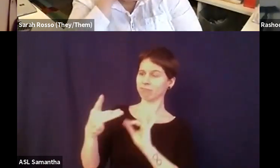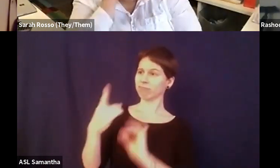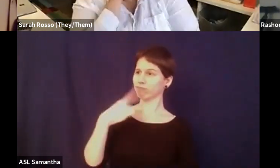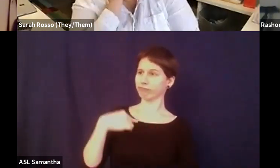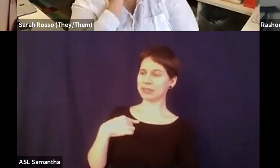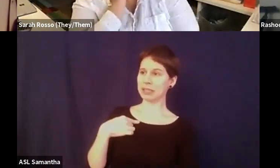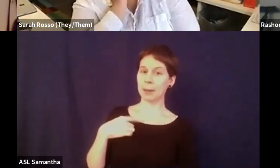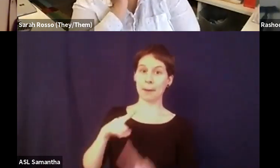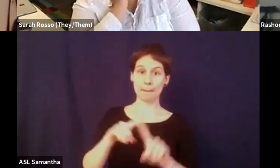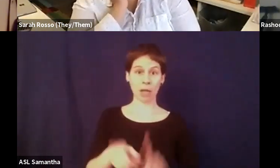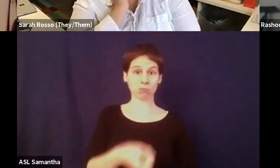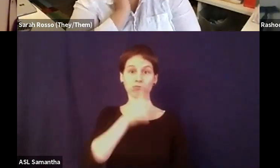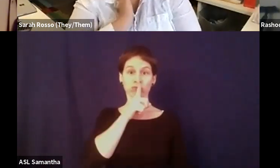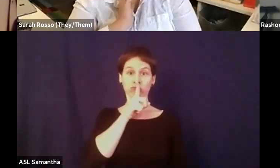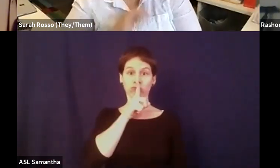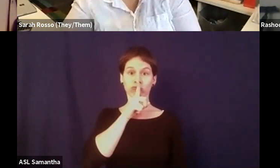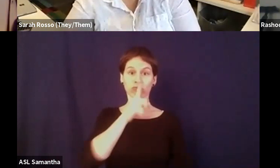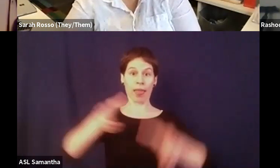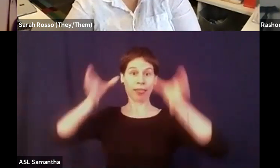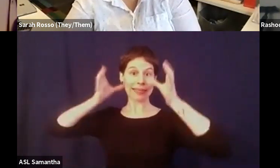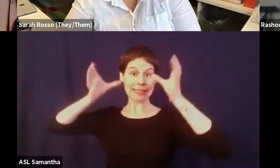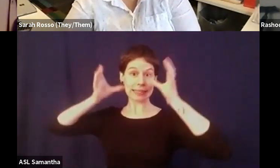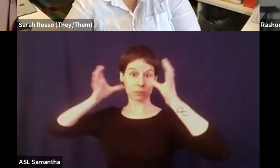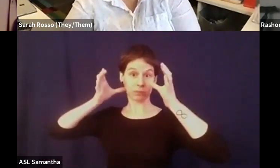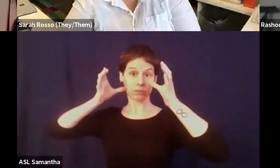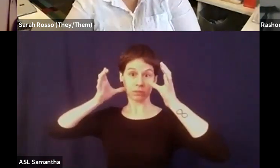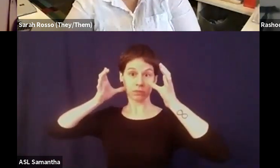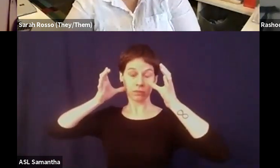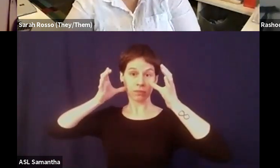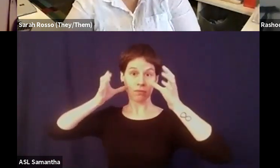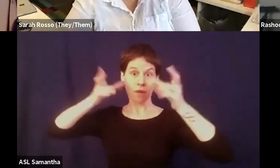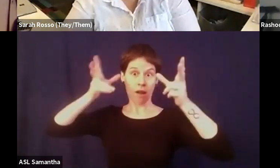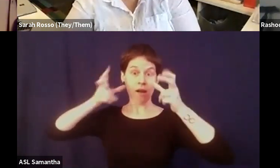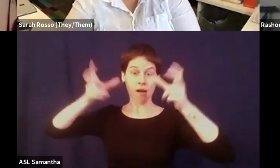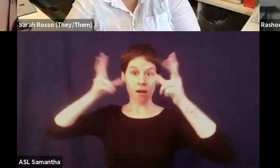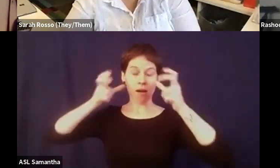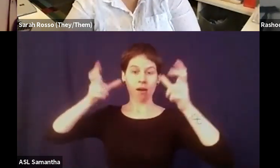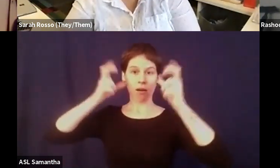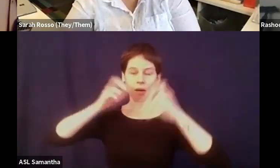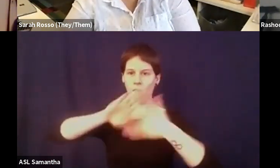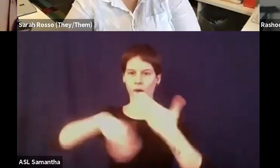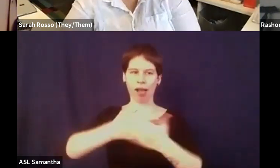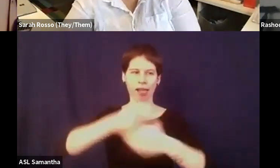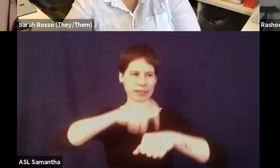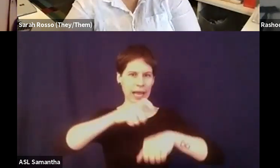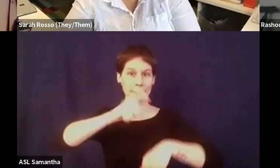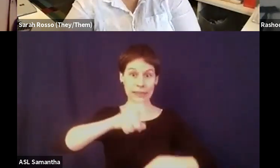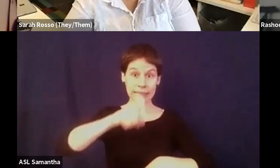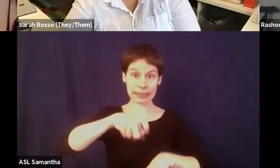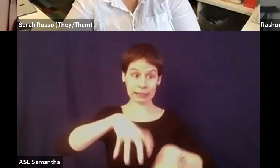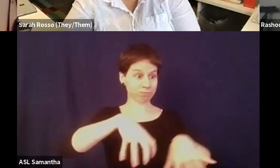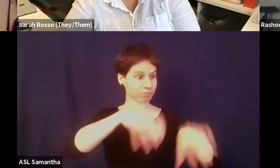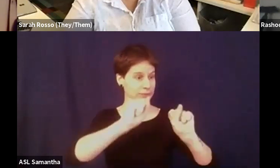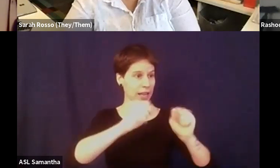to shut my mouth and listen. And to then take all the time I needed and talk to all the people around me to figure out